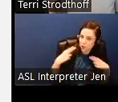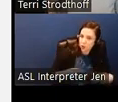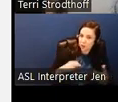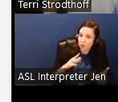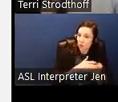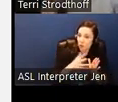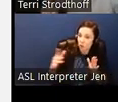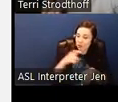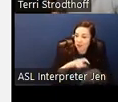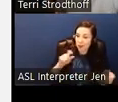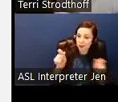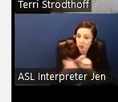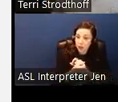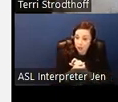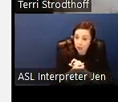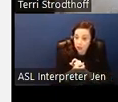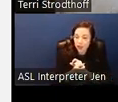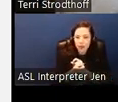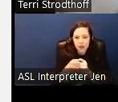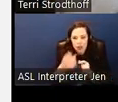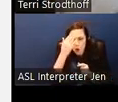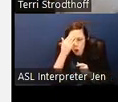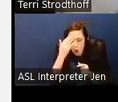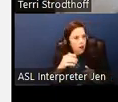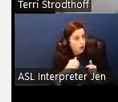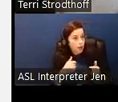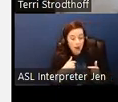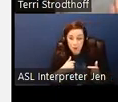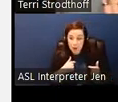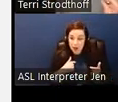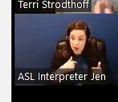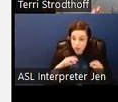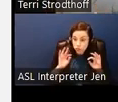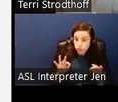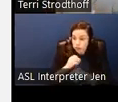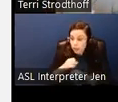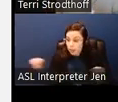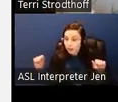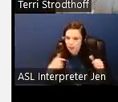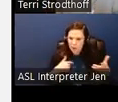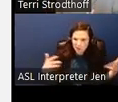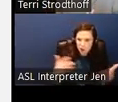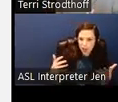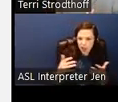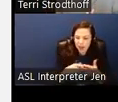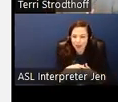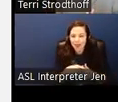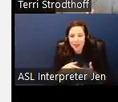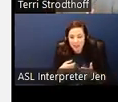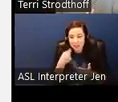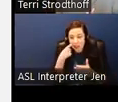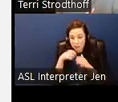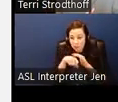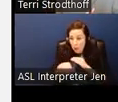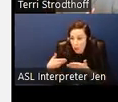an environment where I'm afraid? Am I angry in this environment? They're there to help even a little baby, a newborn baby, understand what's happening